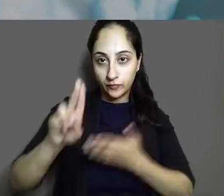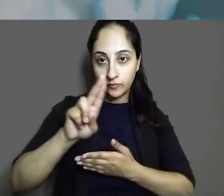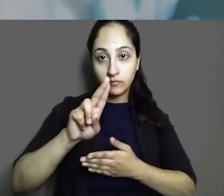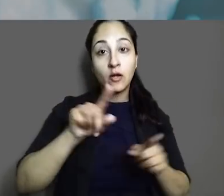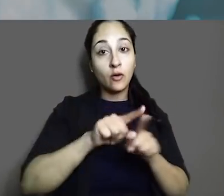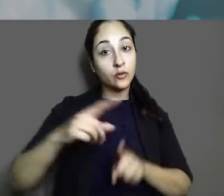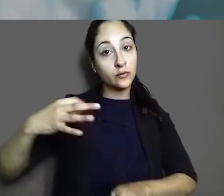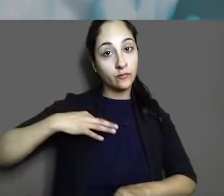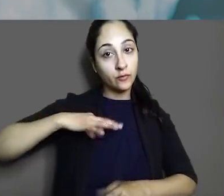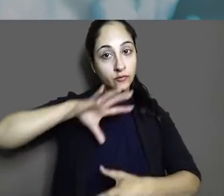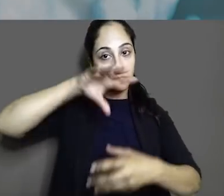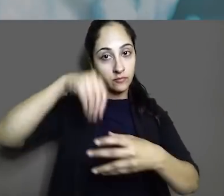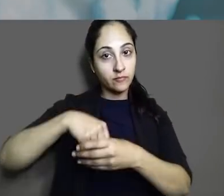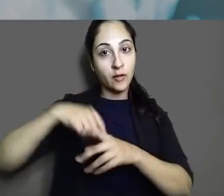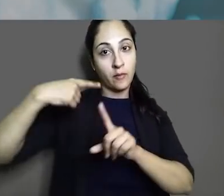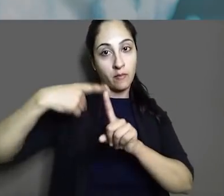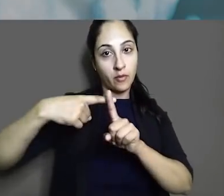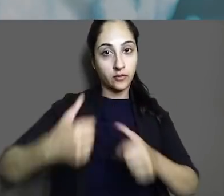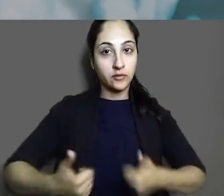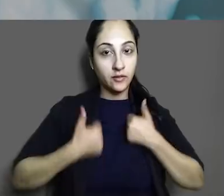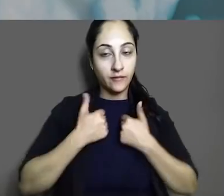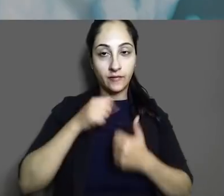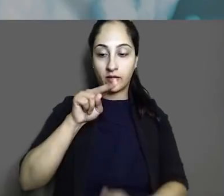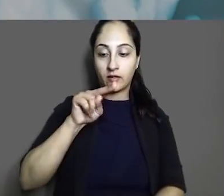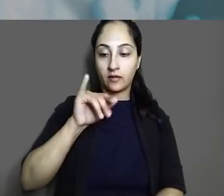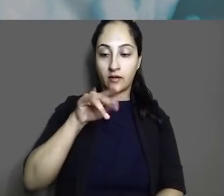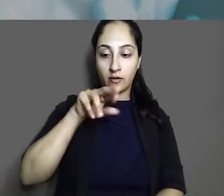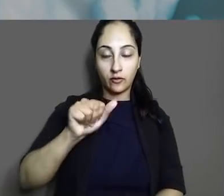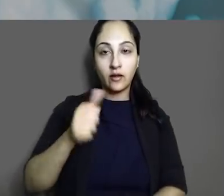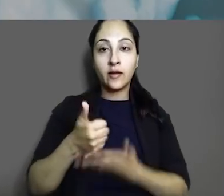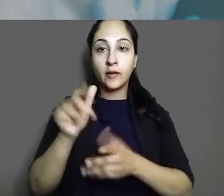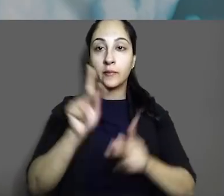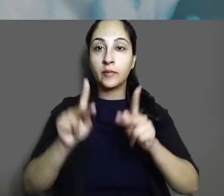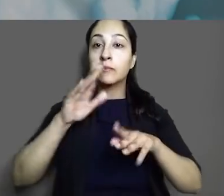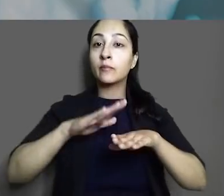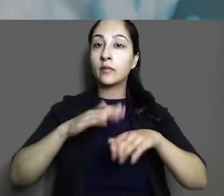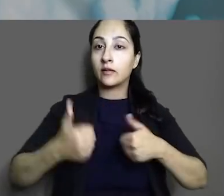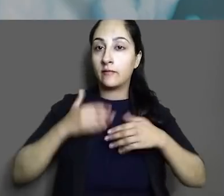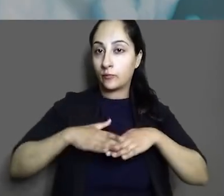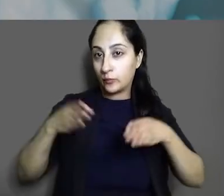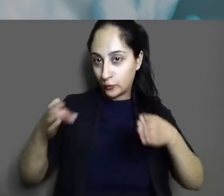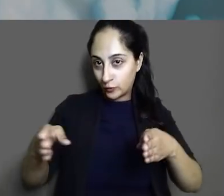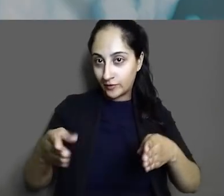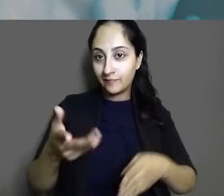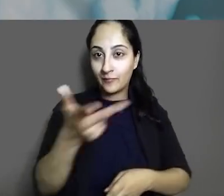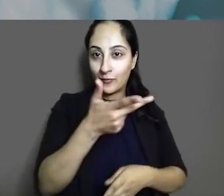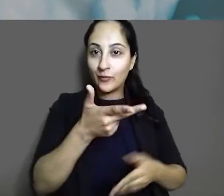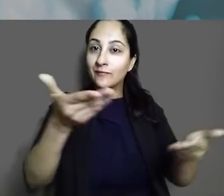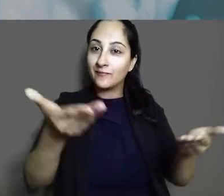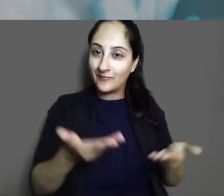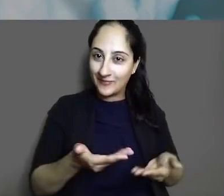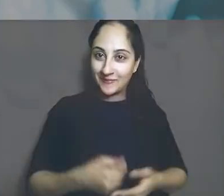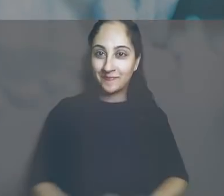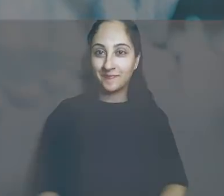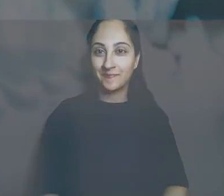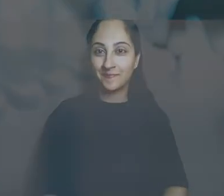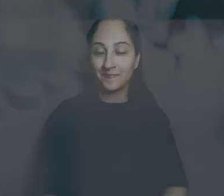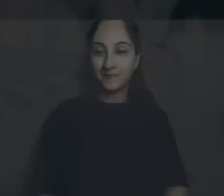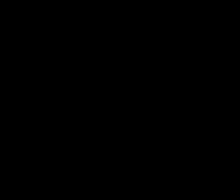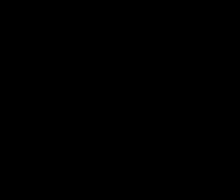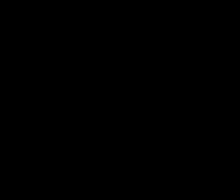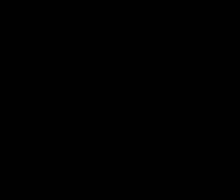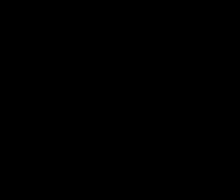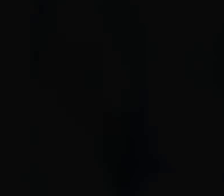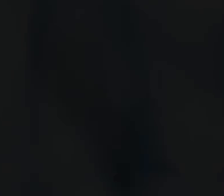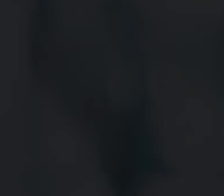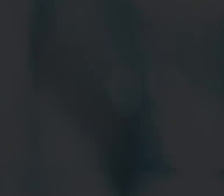He also volunteers with Positive Living Niagara and their Streetworks program. Welcome to all three of you.